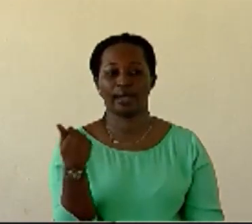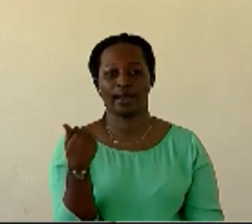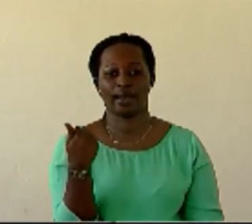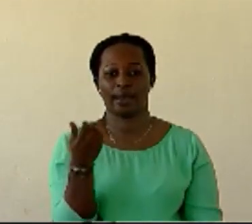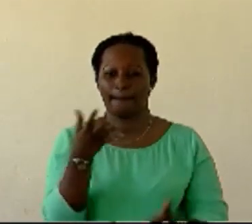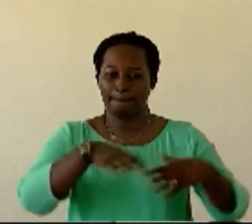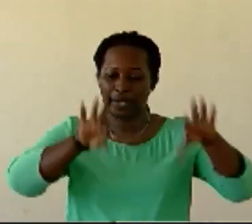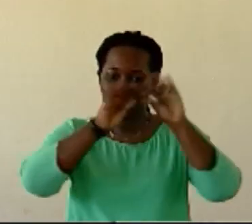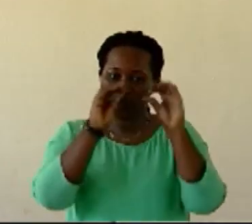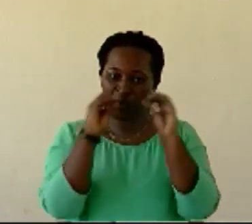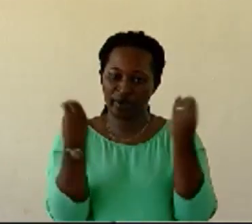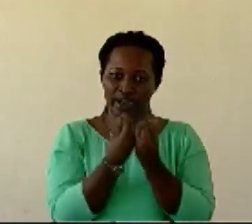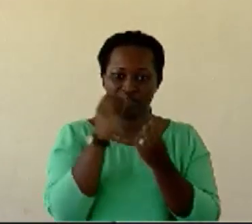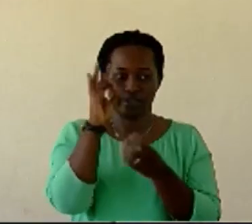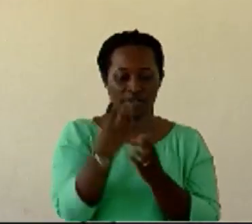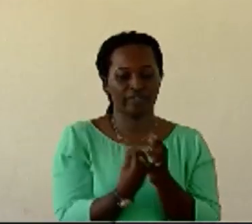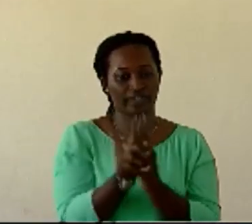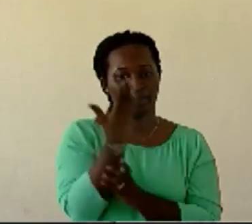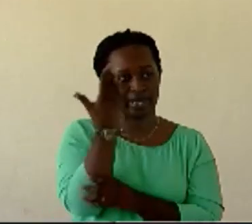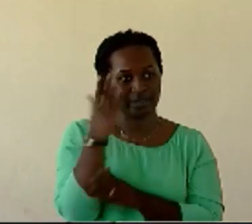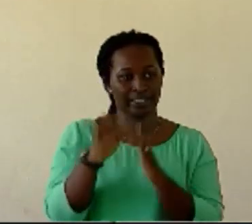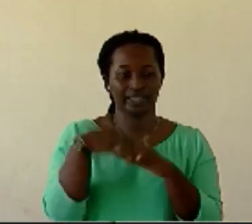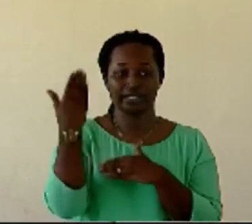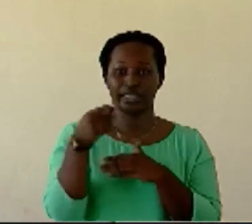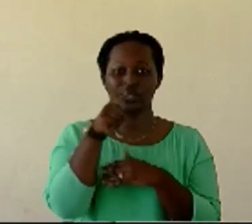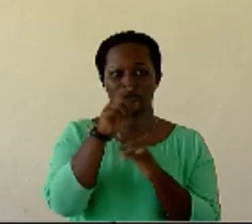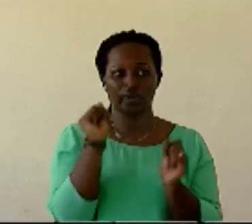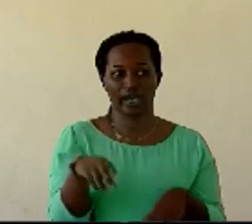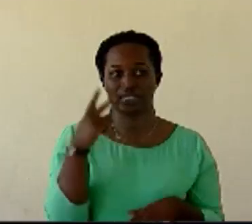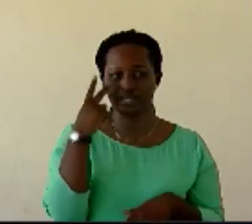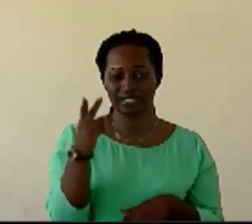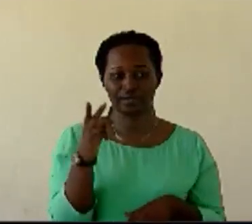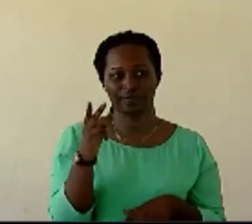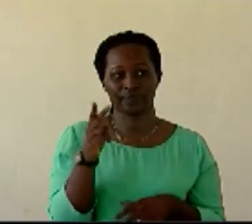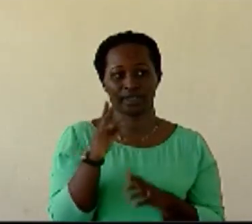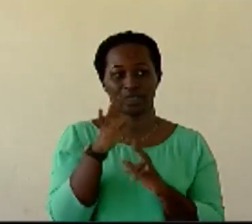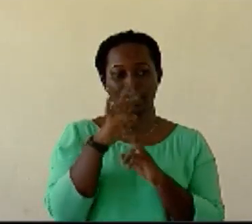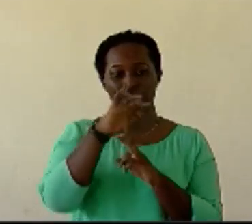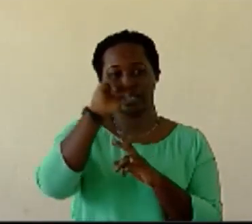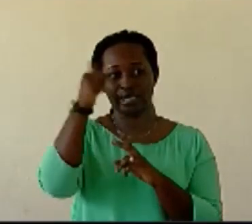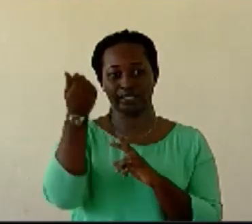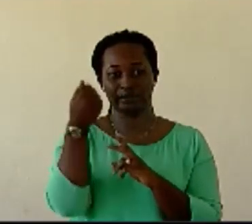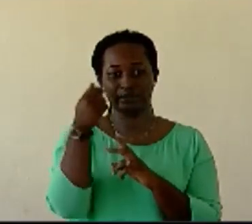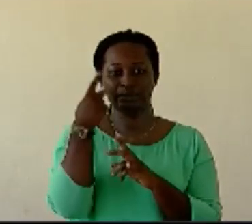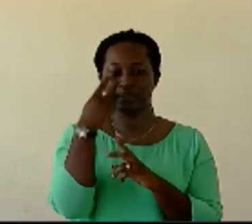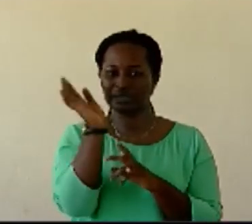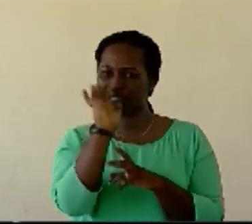main organ of the plant. From there, you can see these green organs. How do we call them?